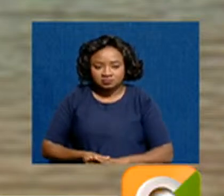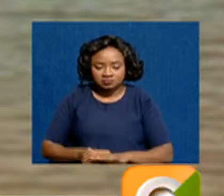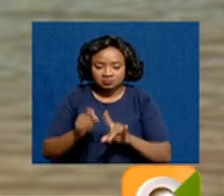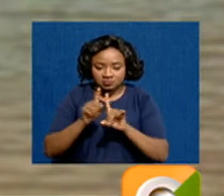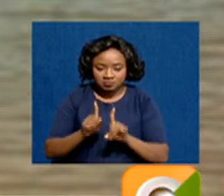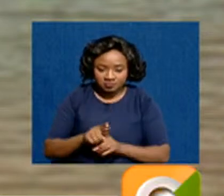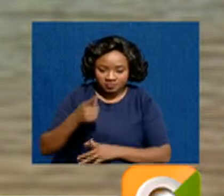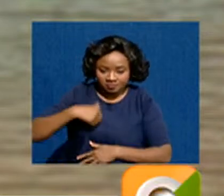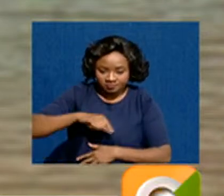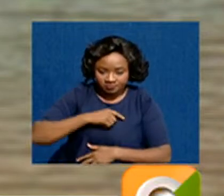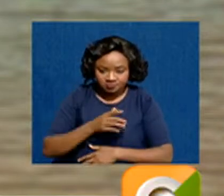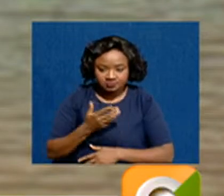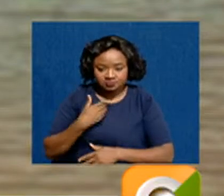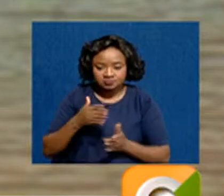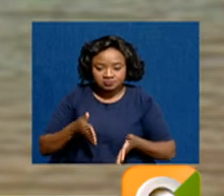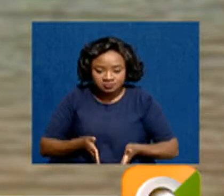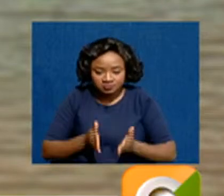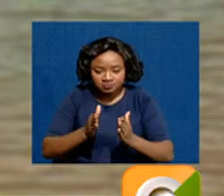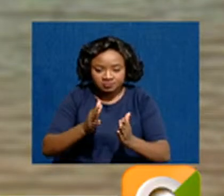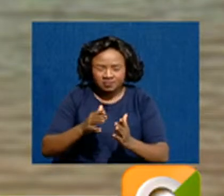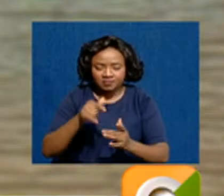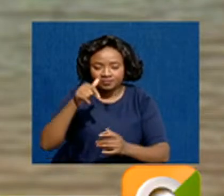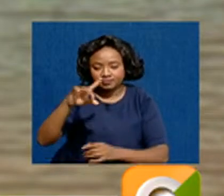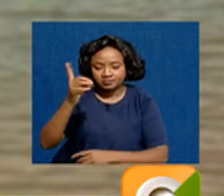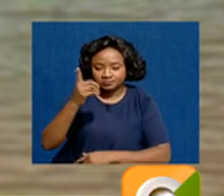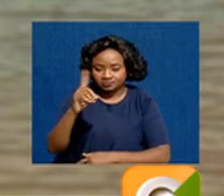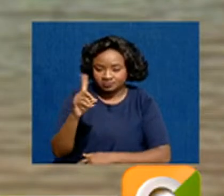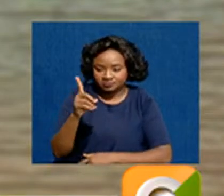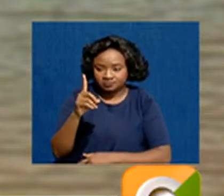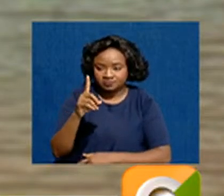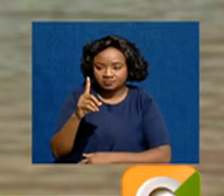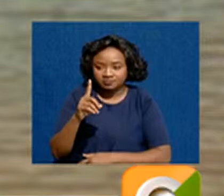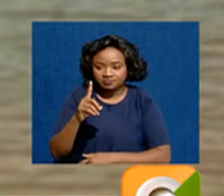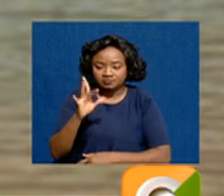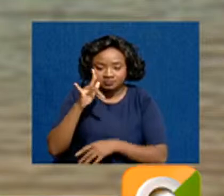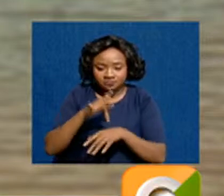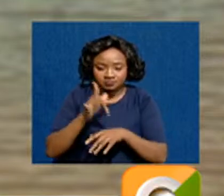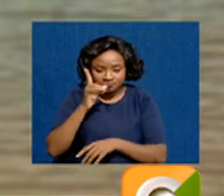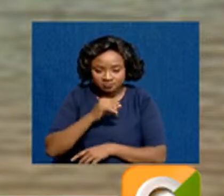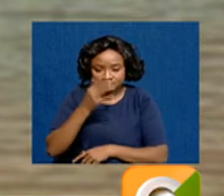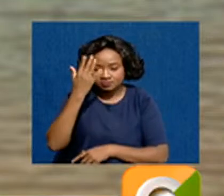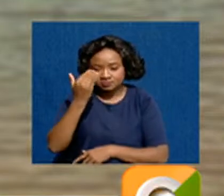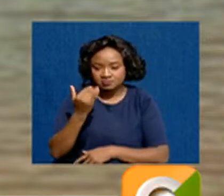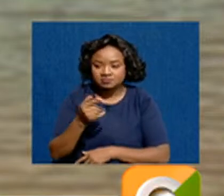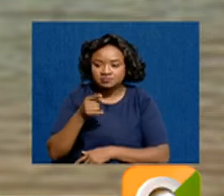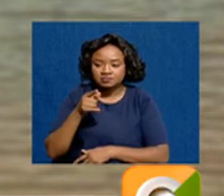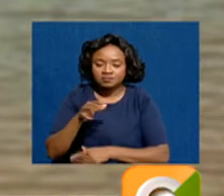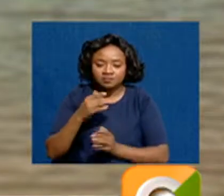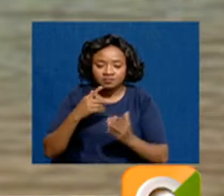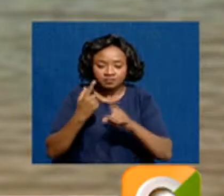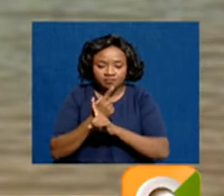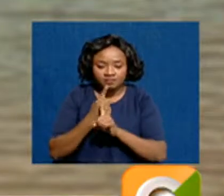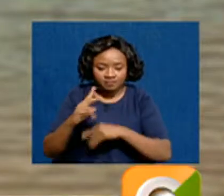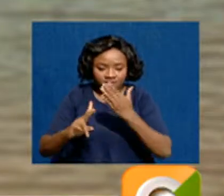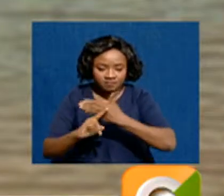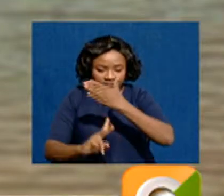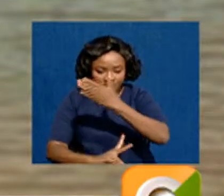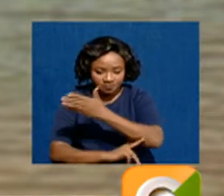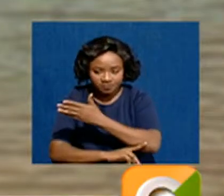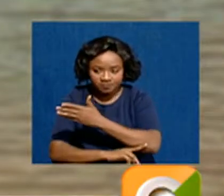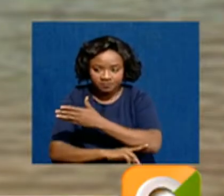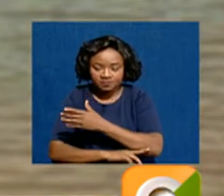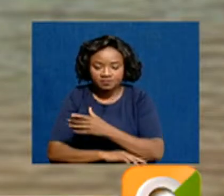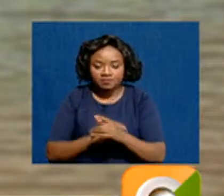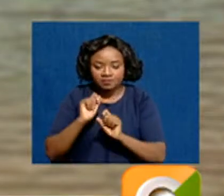been roads majorly in Nairobi city have been affected, including small crossings and bridges that would have